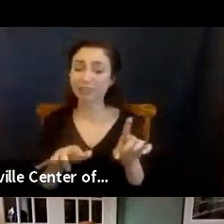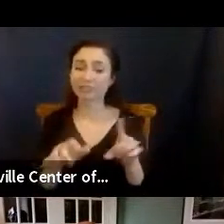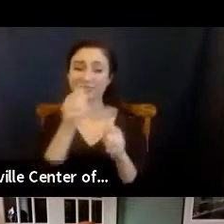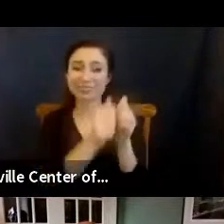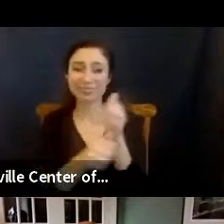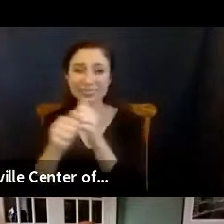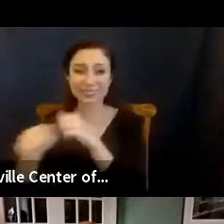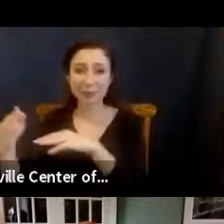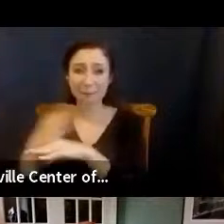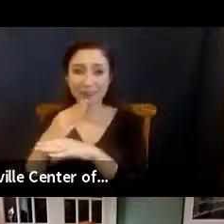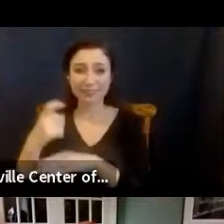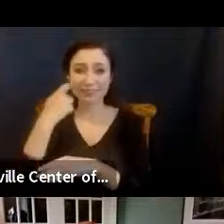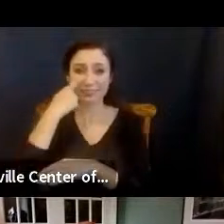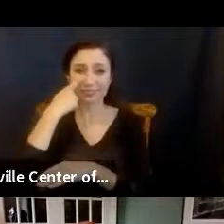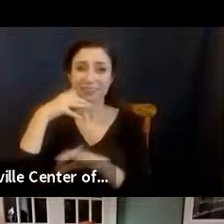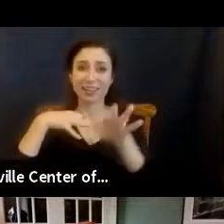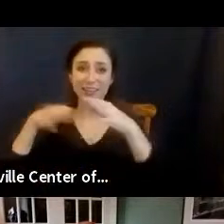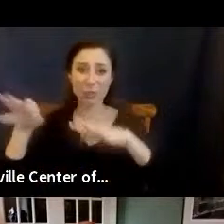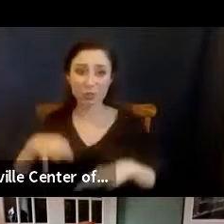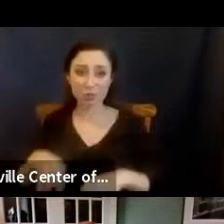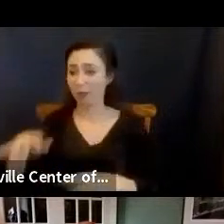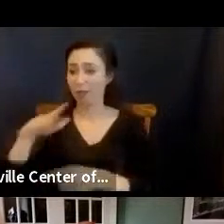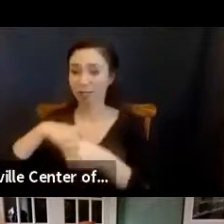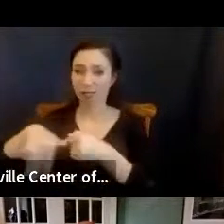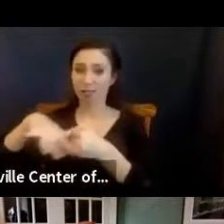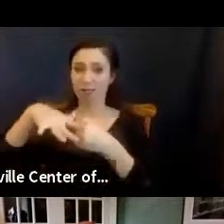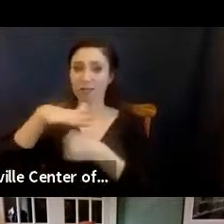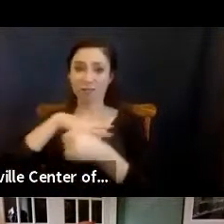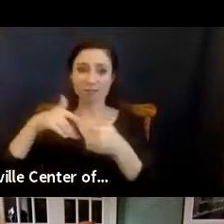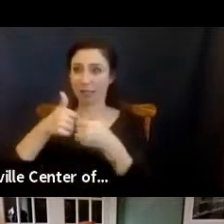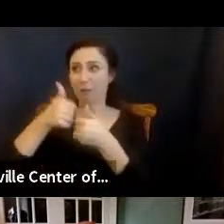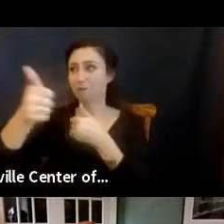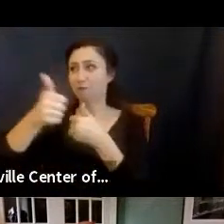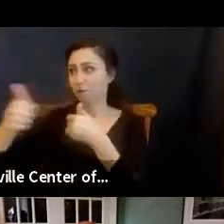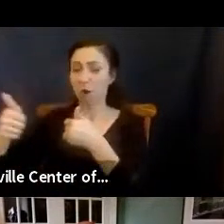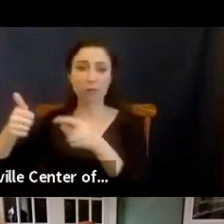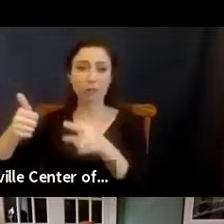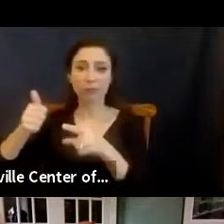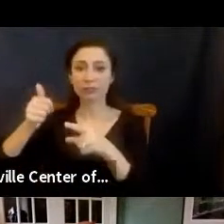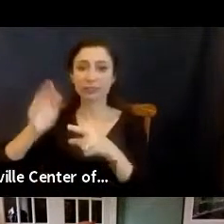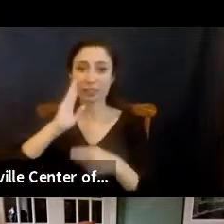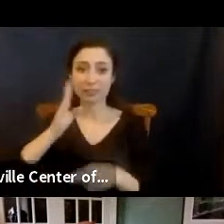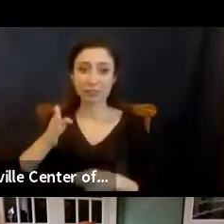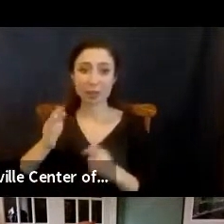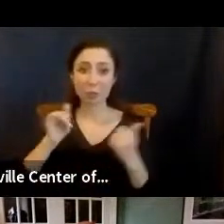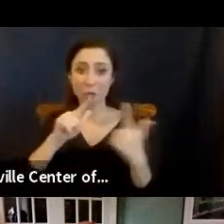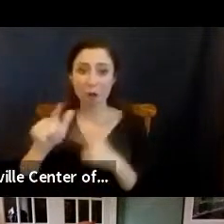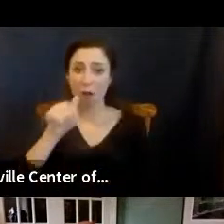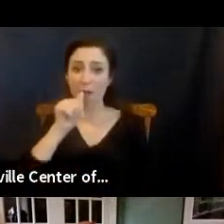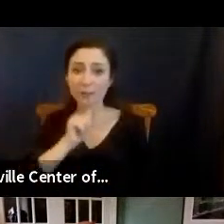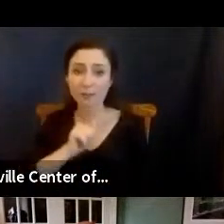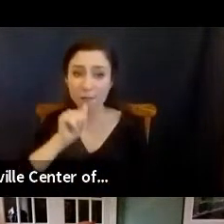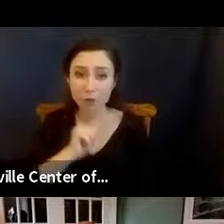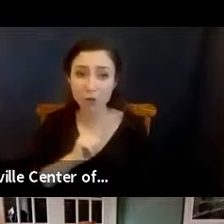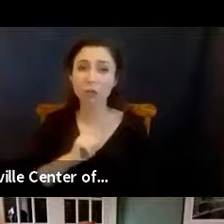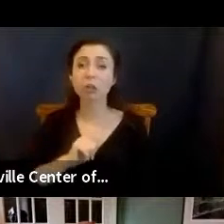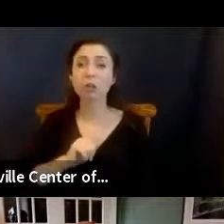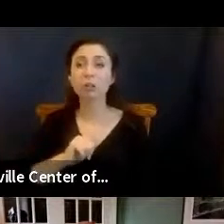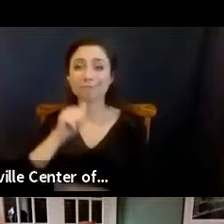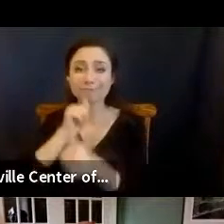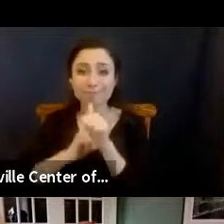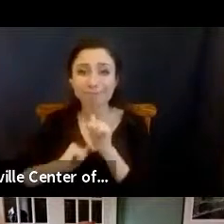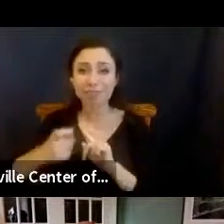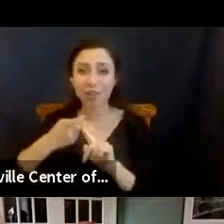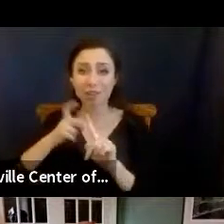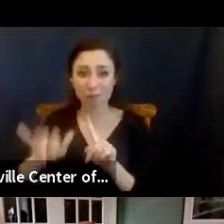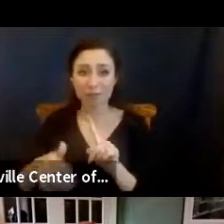we've just described in this radius, whatever radius that was that you went through, they're all going to suffer consequences because of